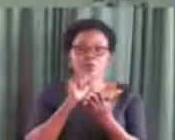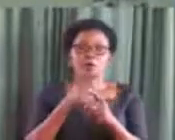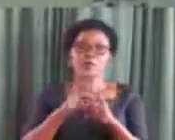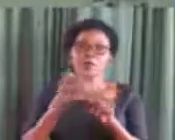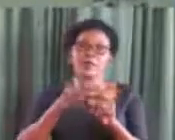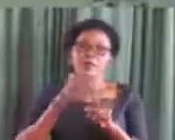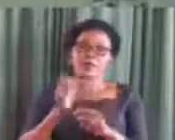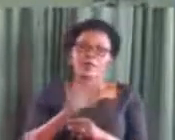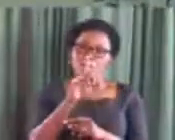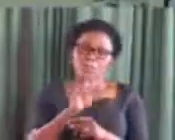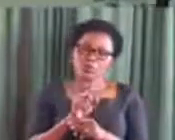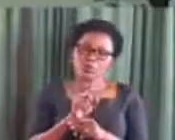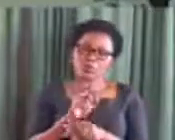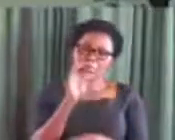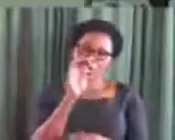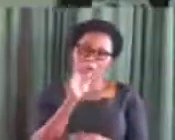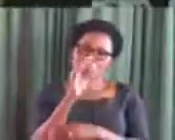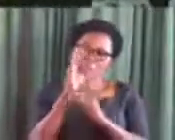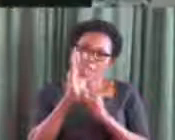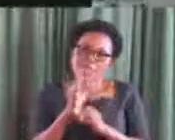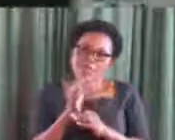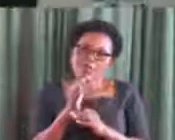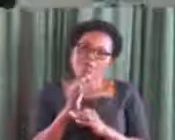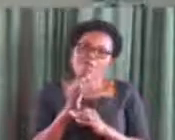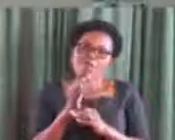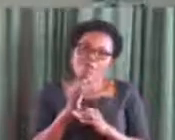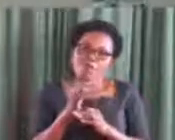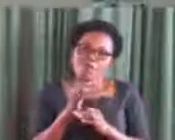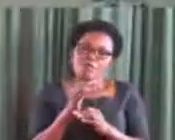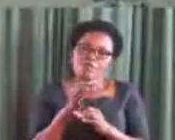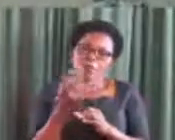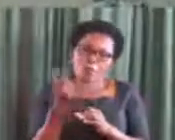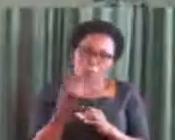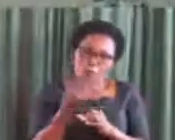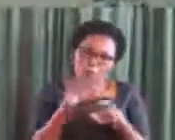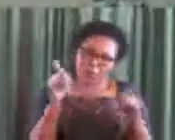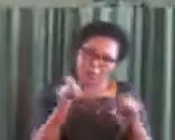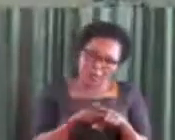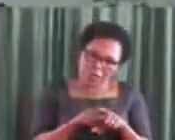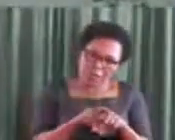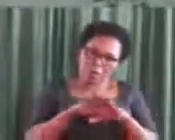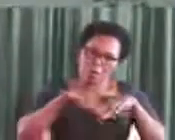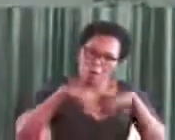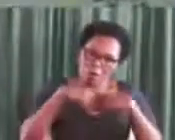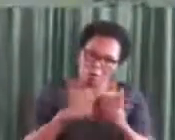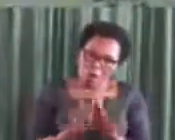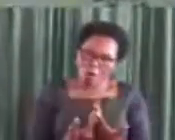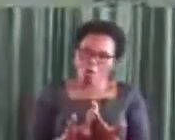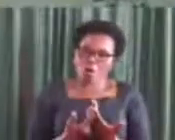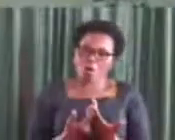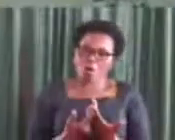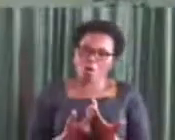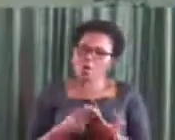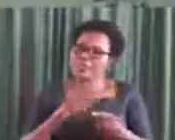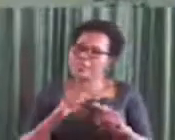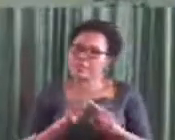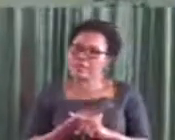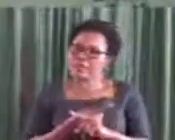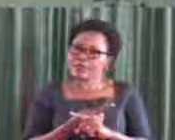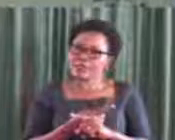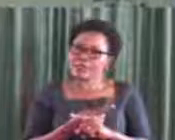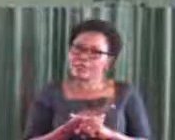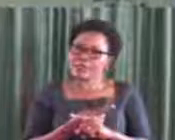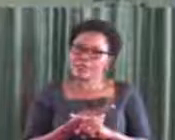whether there are similarities or, differences in the Yeah.